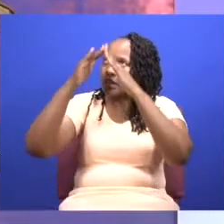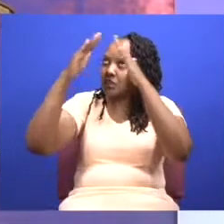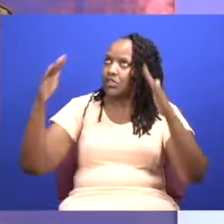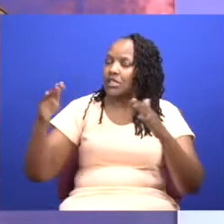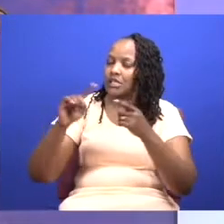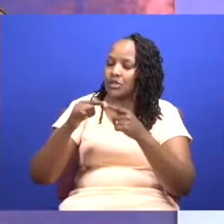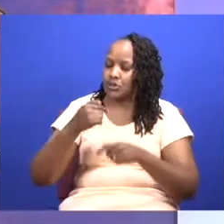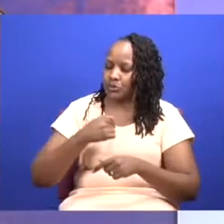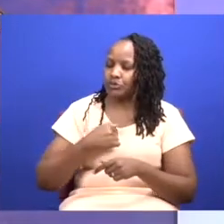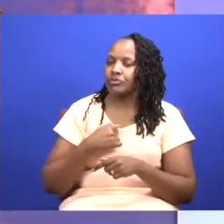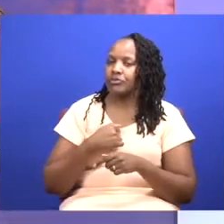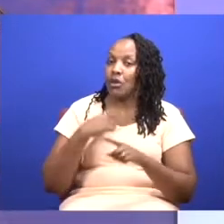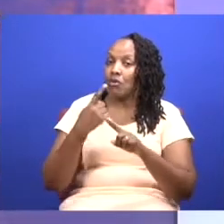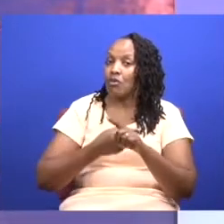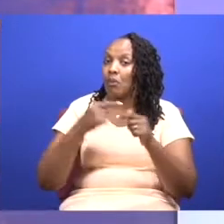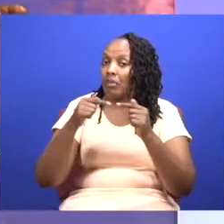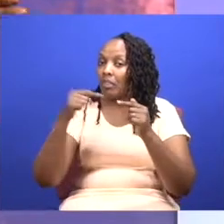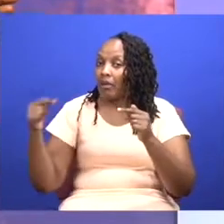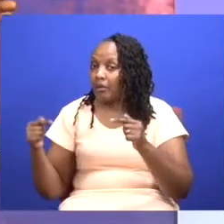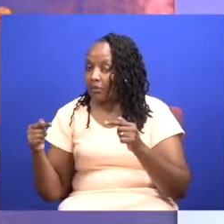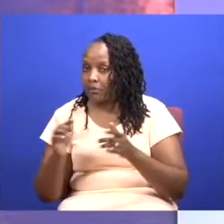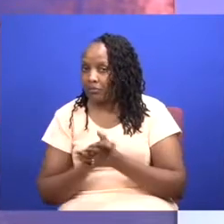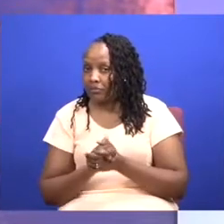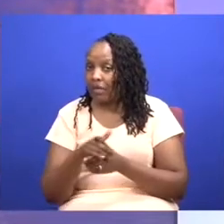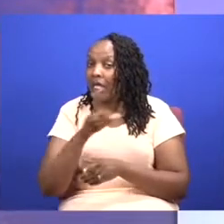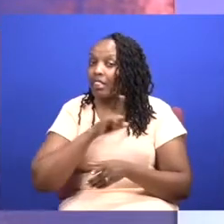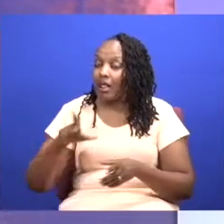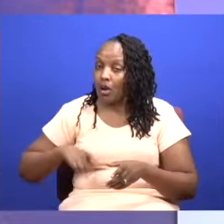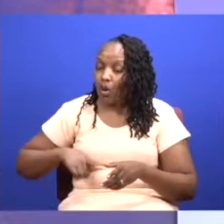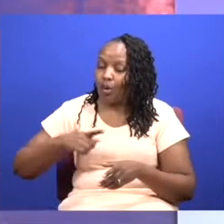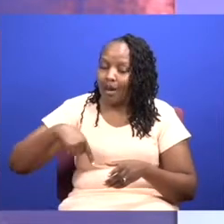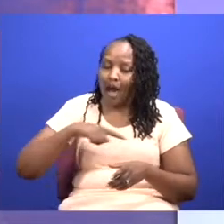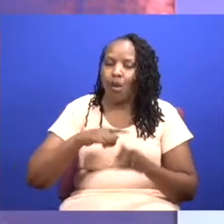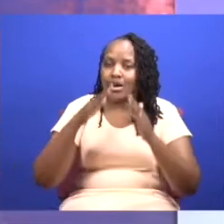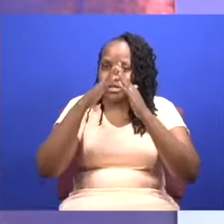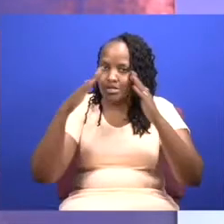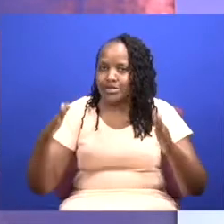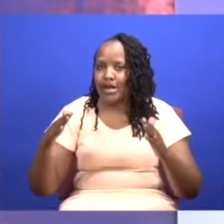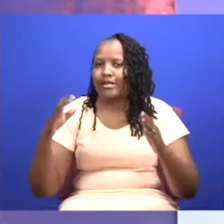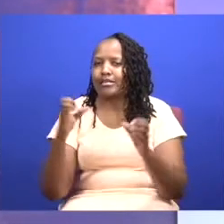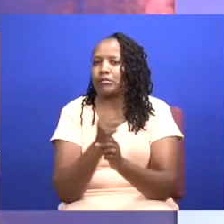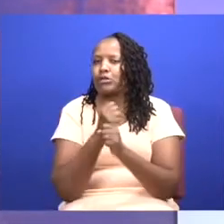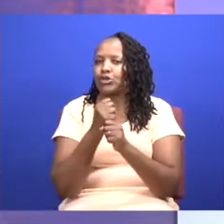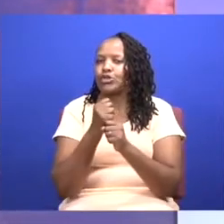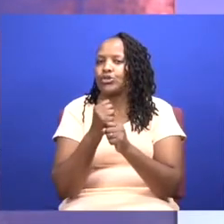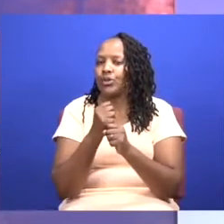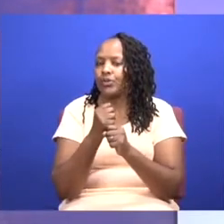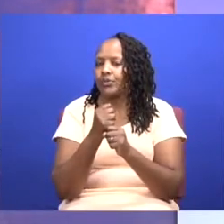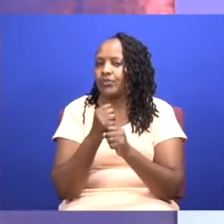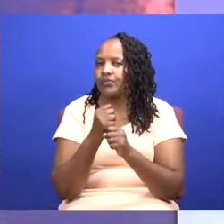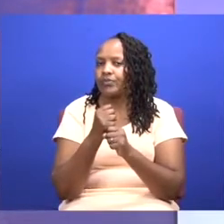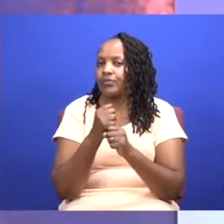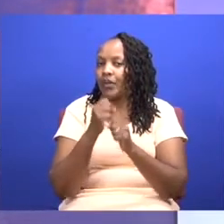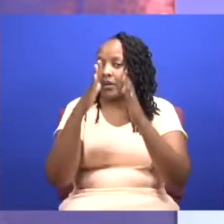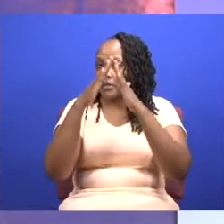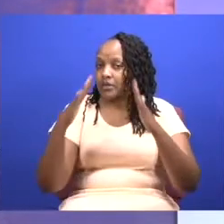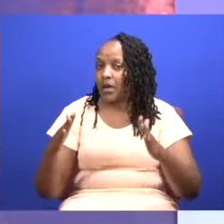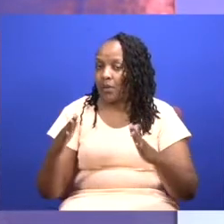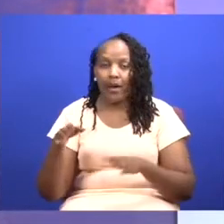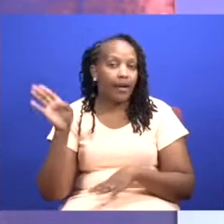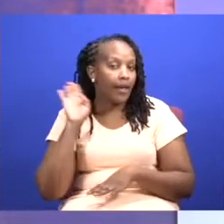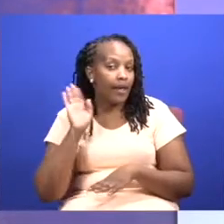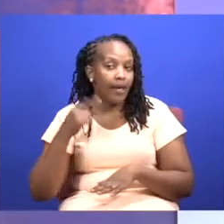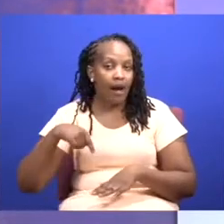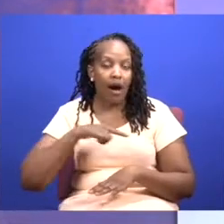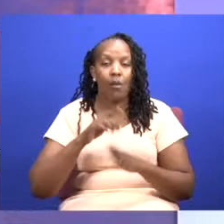tower from the enemy. God is our shelter and our strong tower. And indeed, you know, he will hear our prayers. Want to start